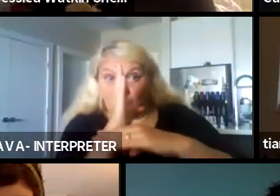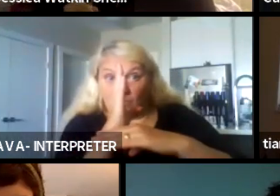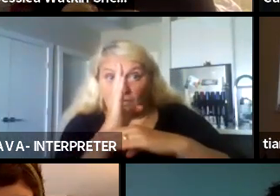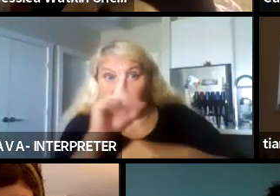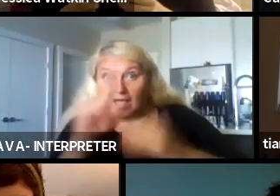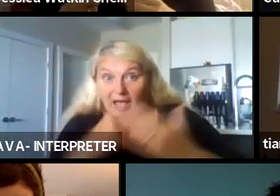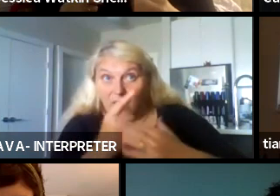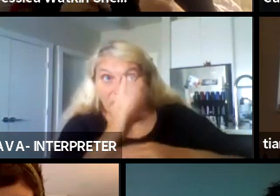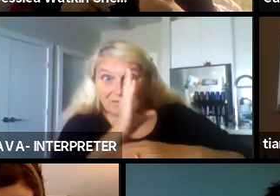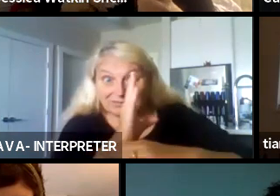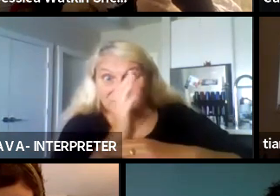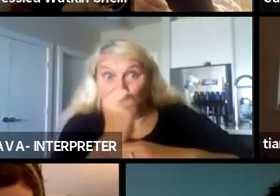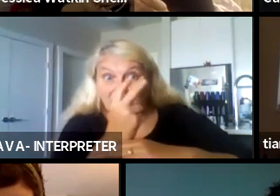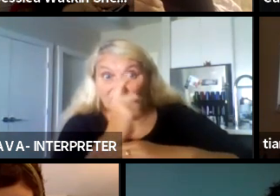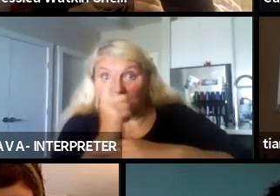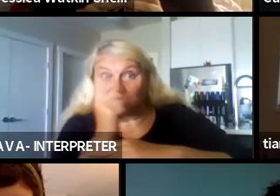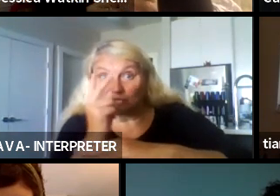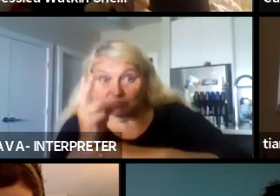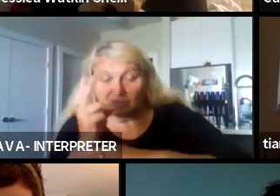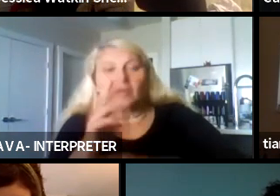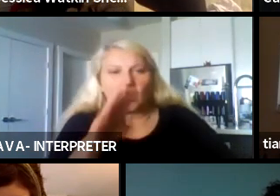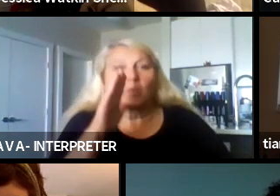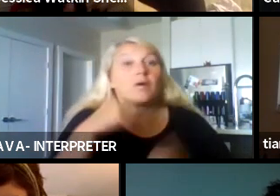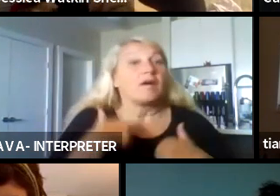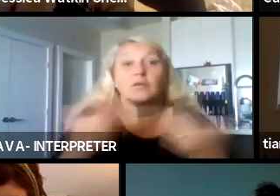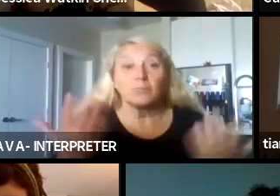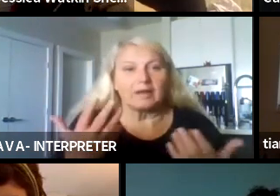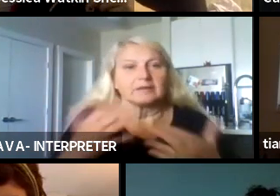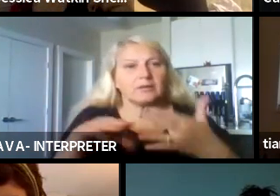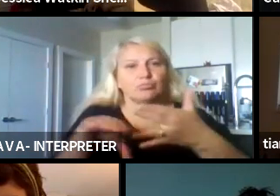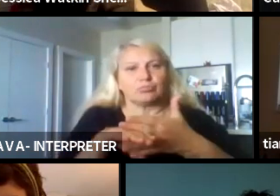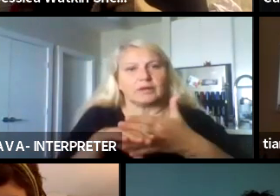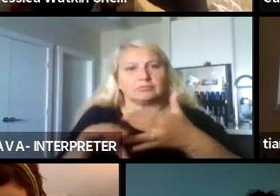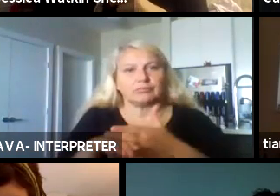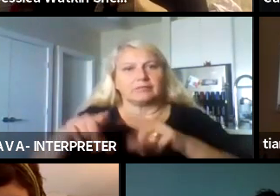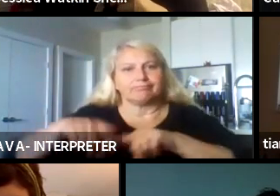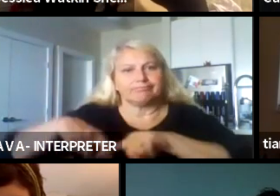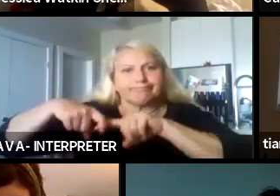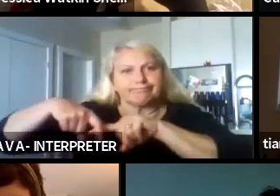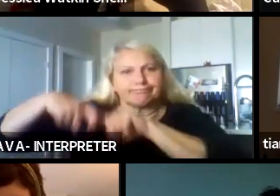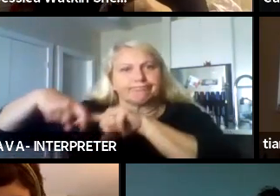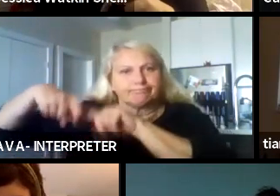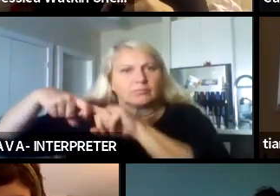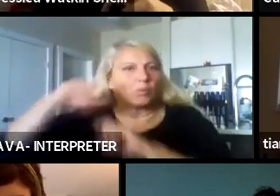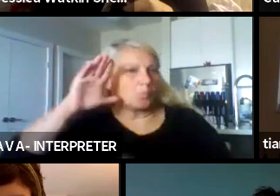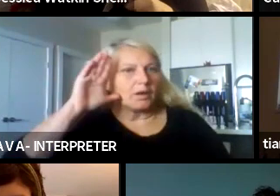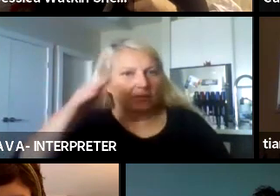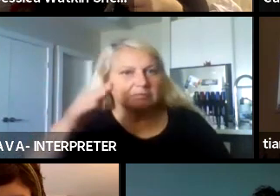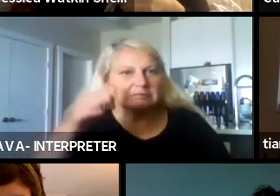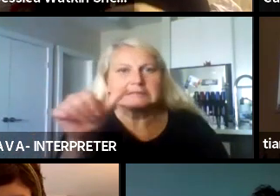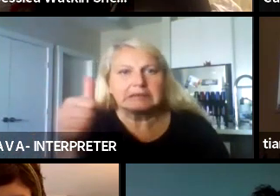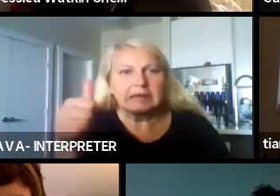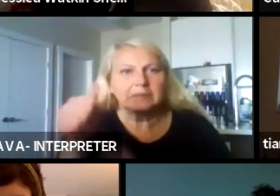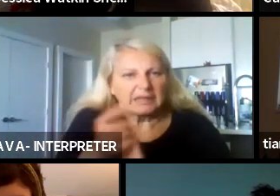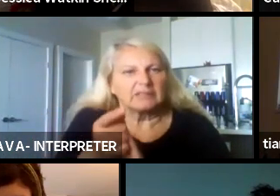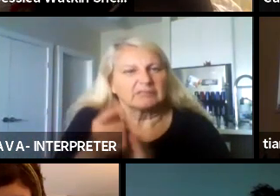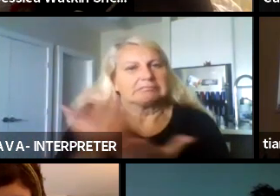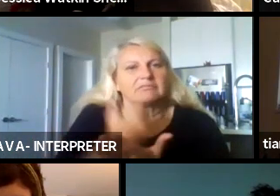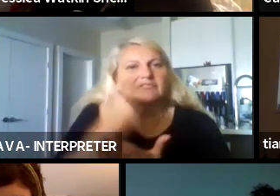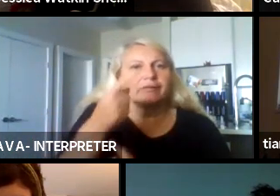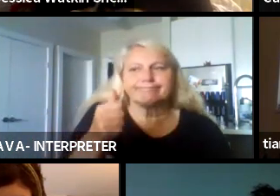decolonized practice always has healthy bio breaks. We are very excited to have an forgive me if I